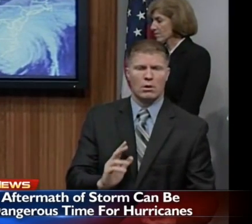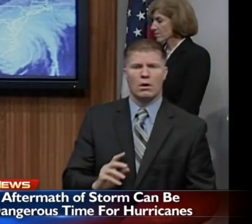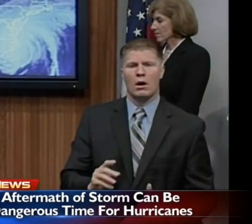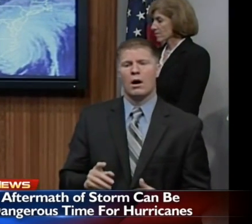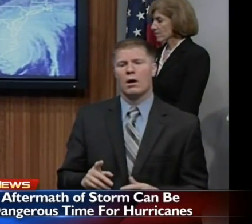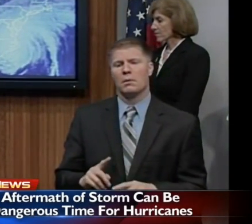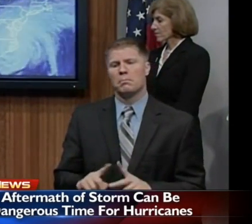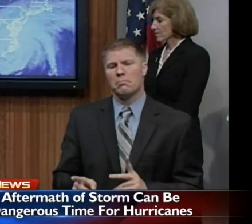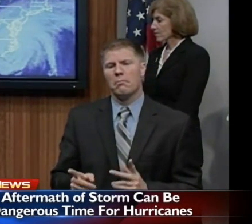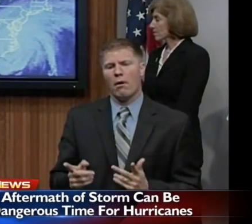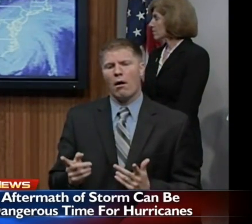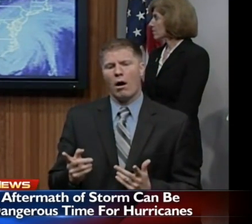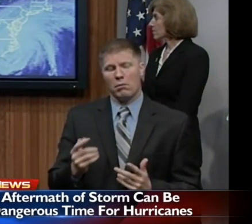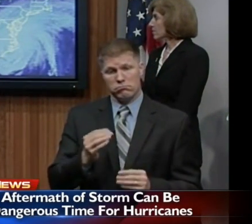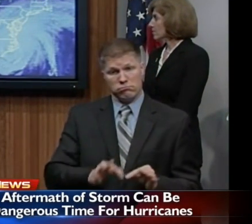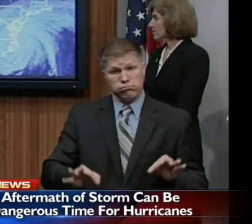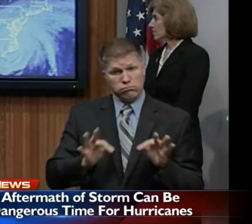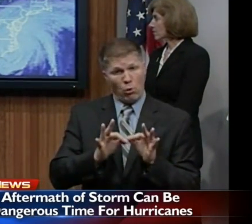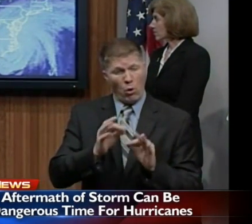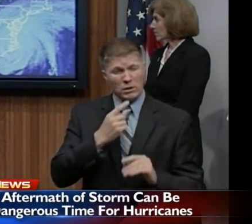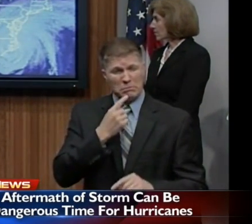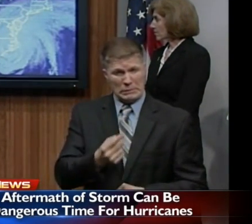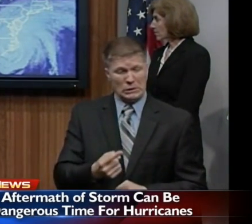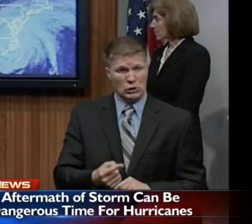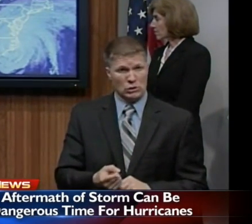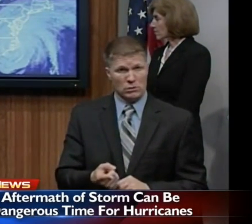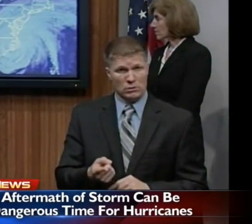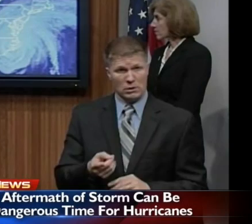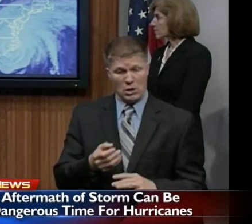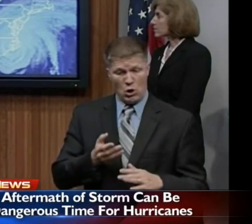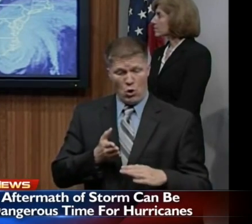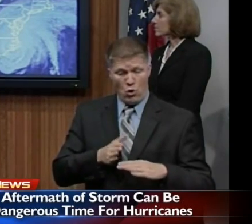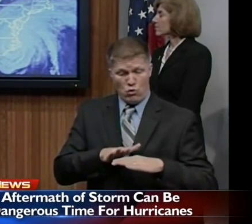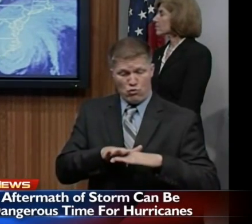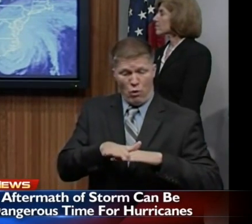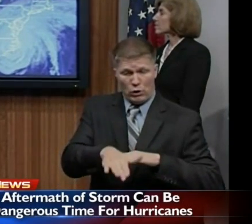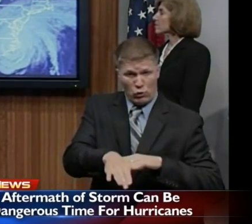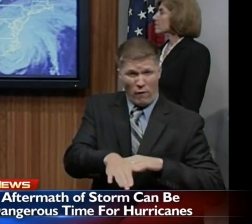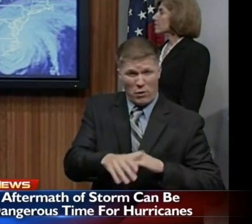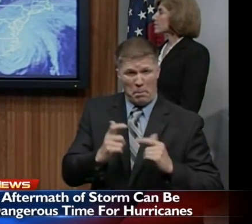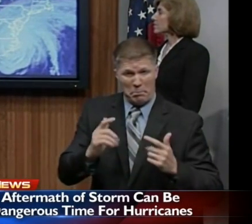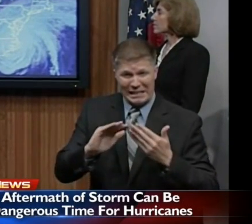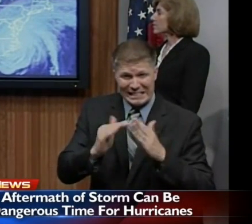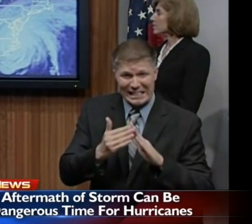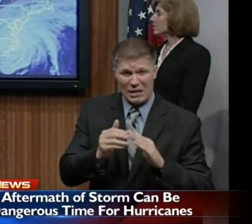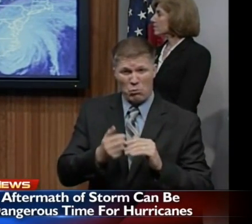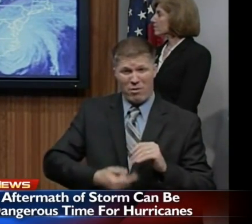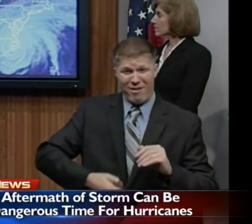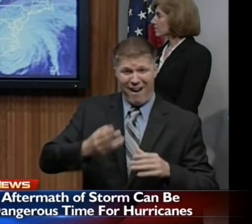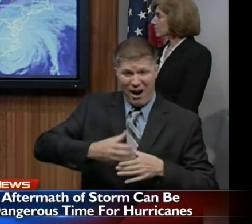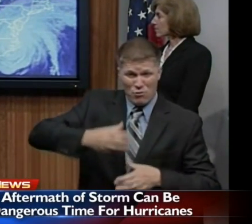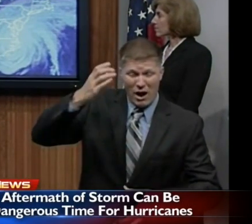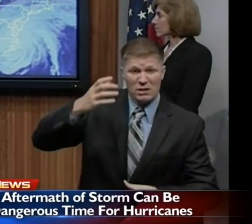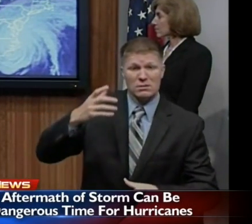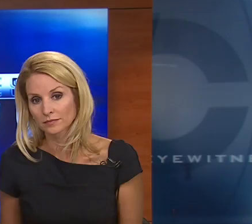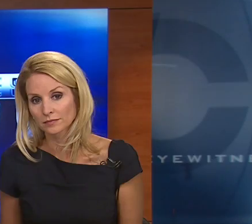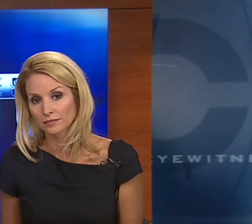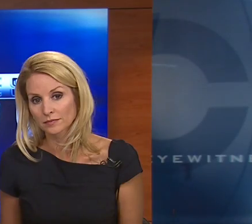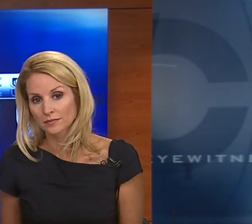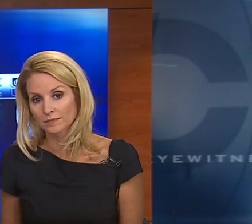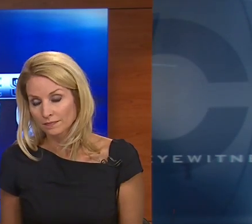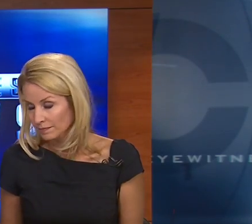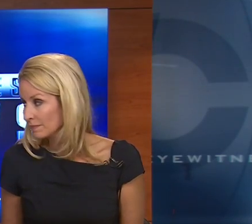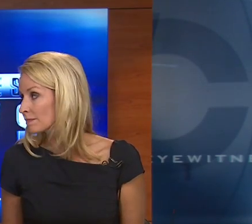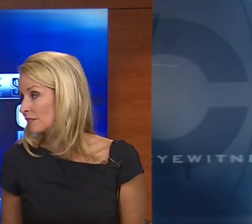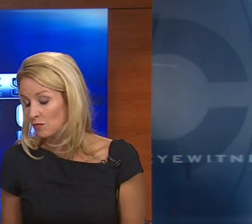by Secretary of Homeland Security Janet Napolitano. Even though the storm Irene is weakening, still a dangerous storm, going to cause a lot of